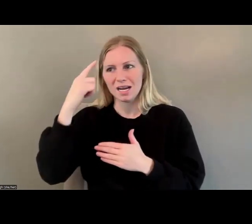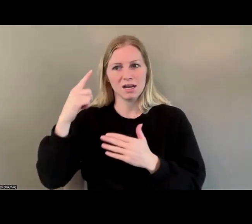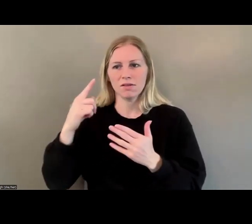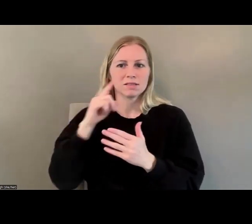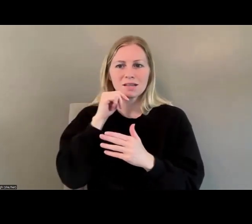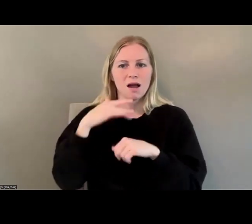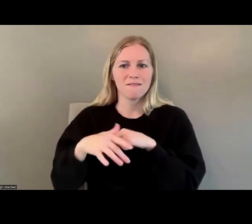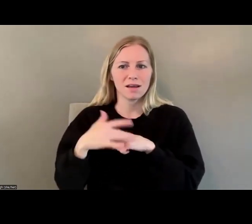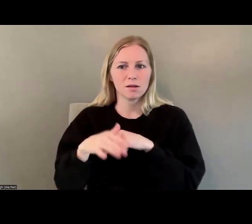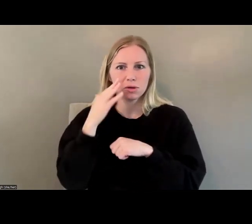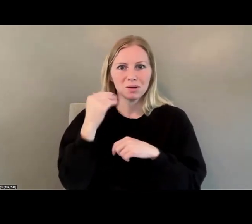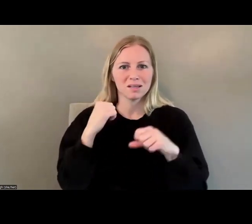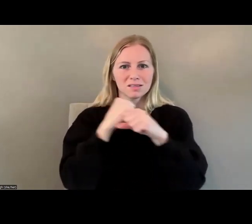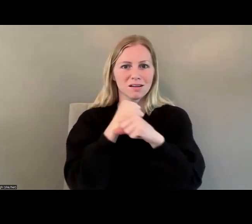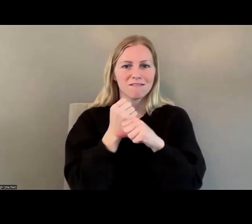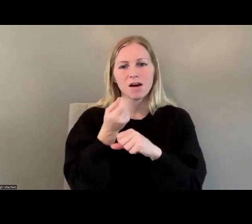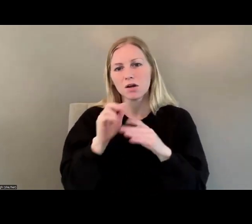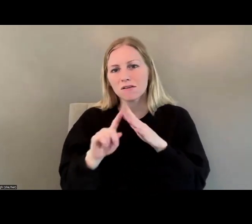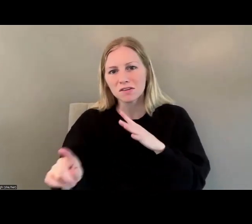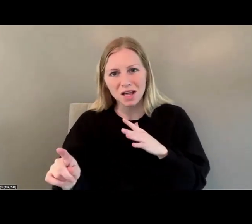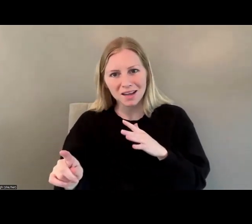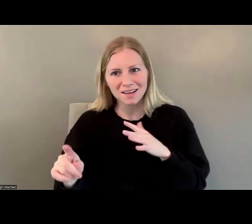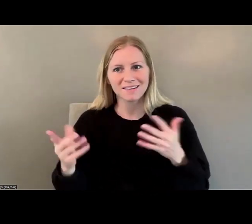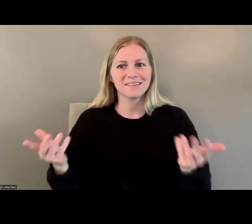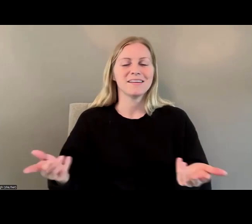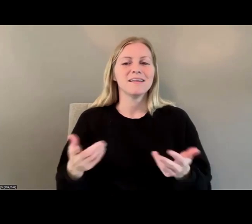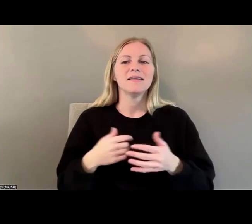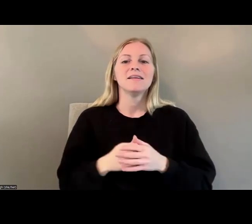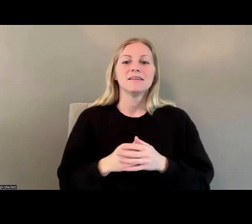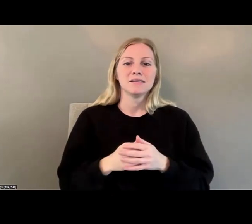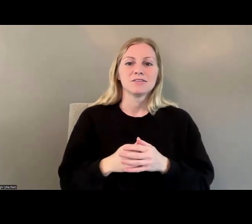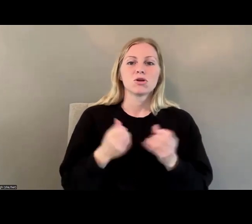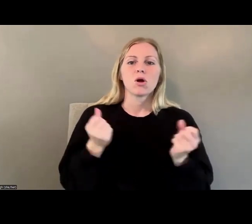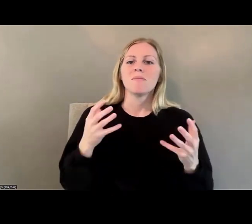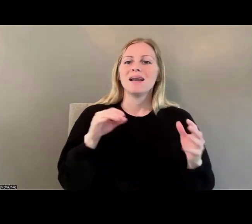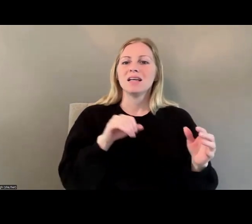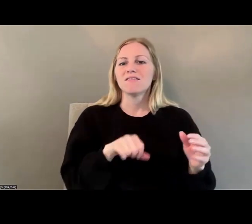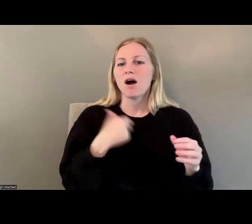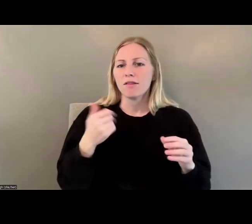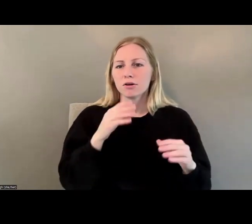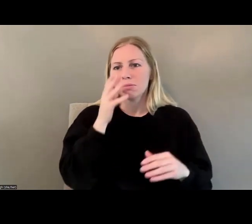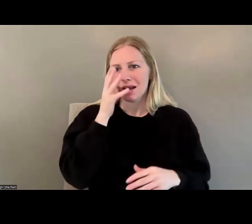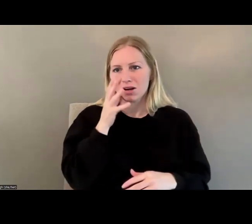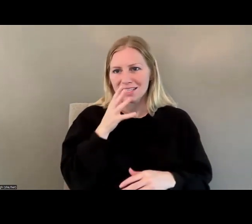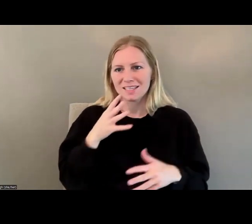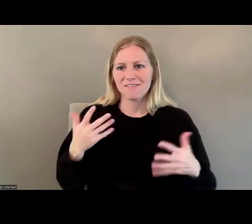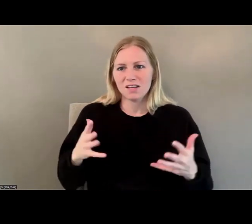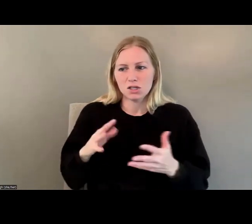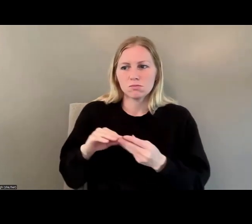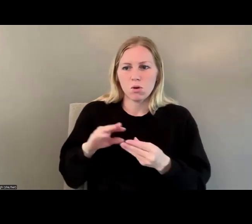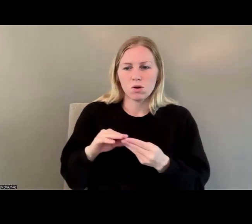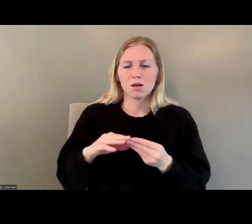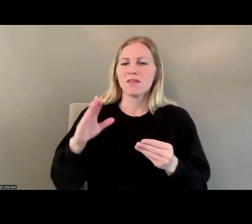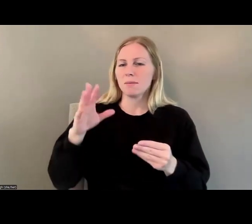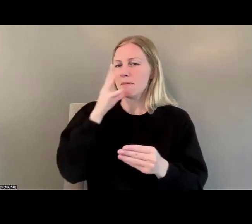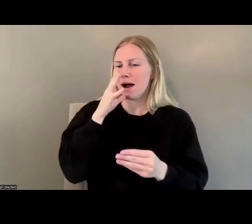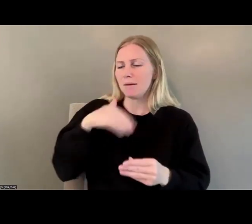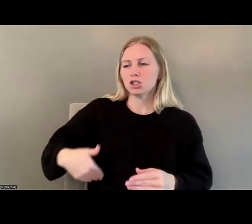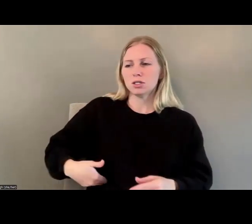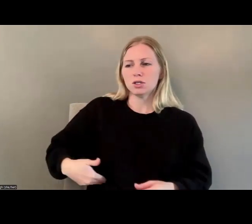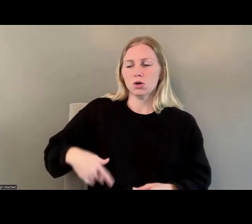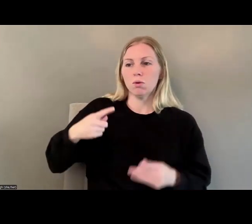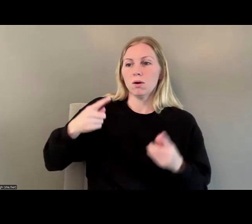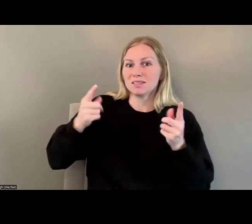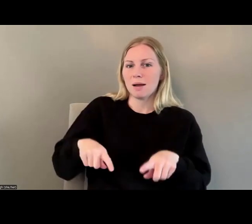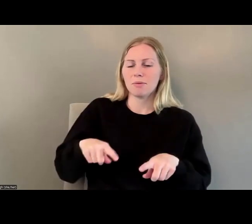they're in fight or flight mode. Like many of the other parents I'd spoken with, this mom knew in her gut that what was happening was